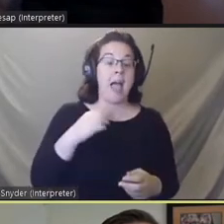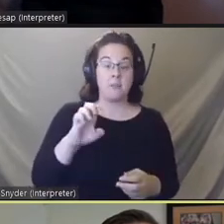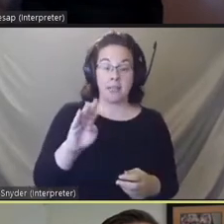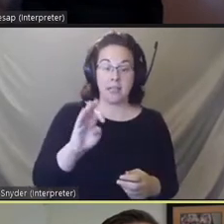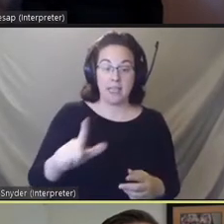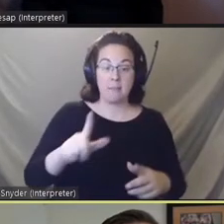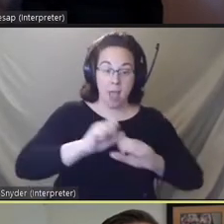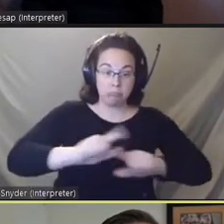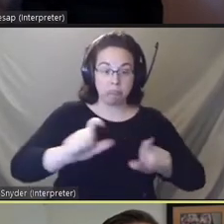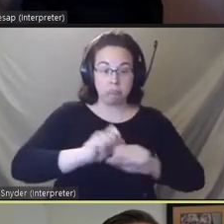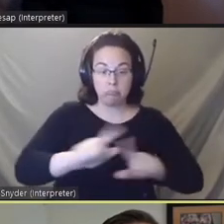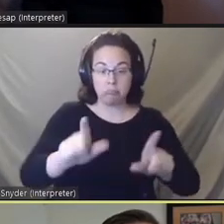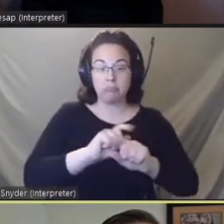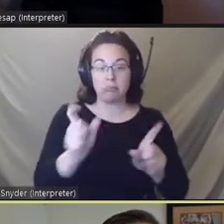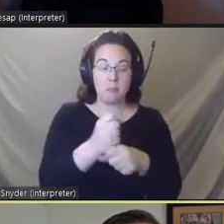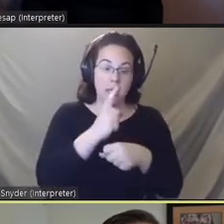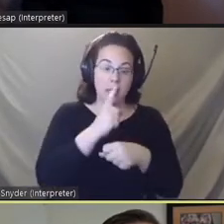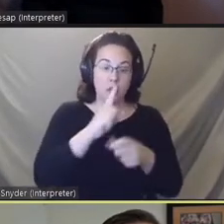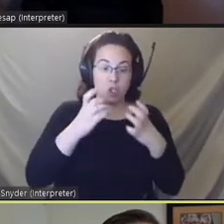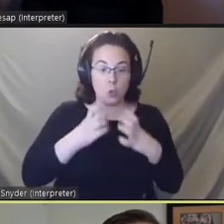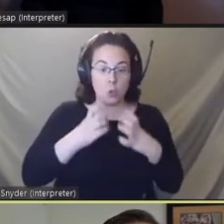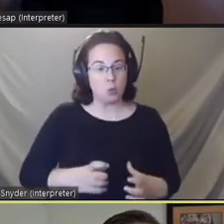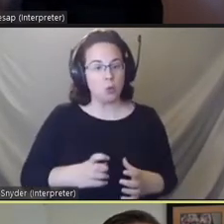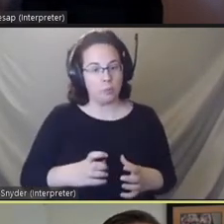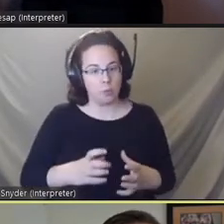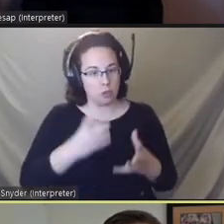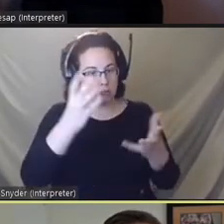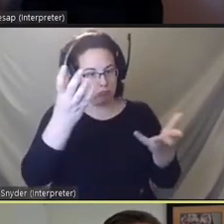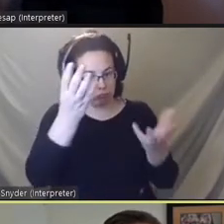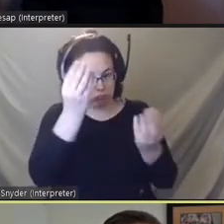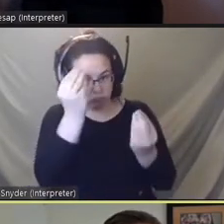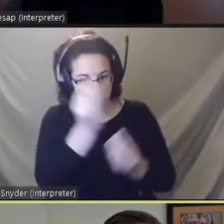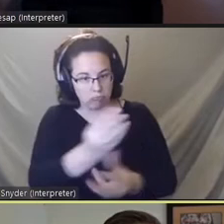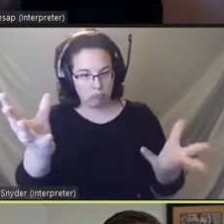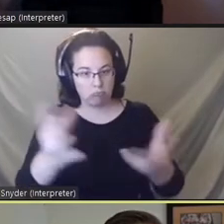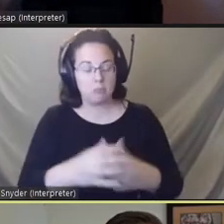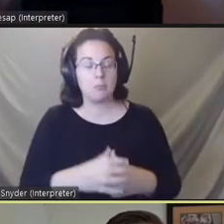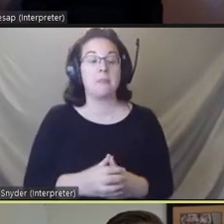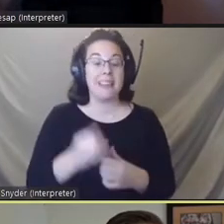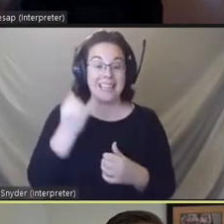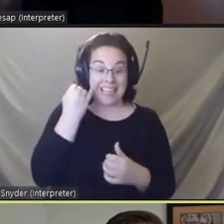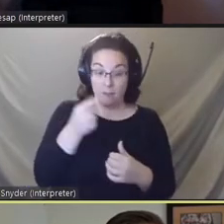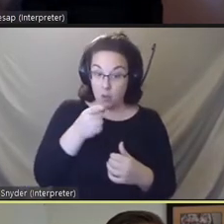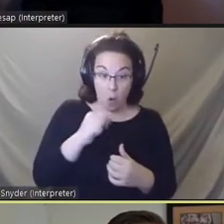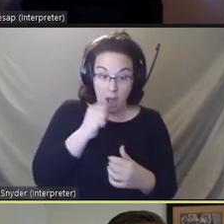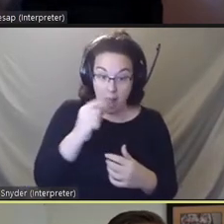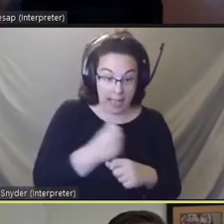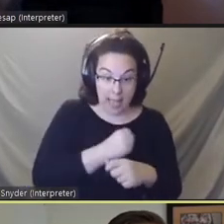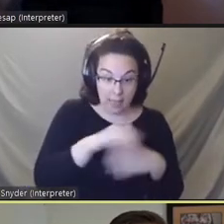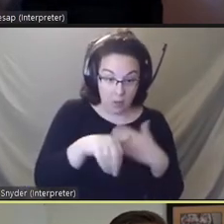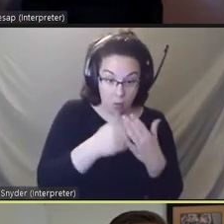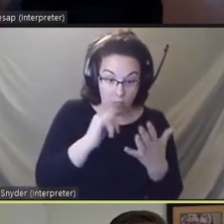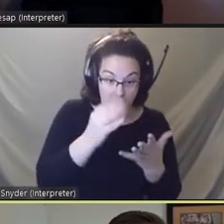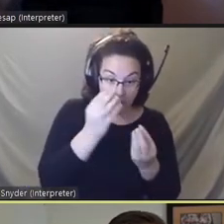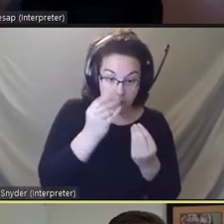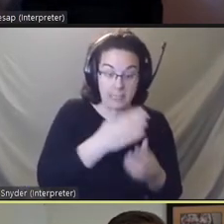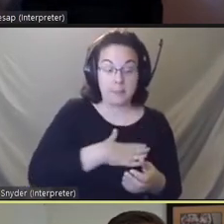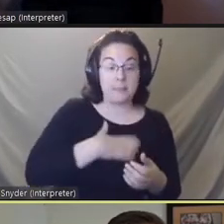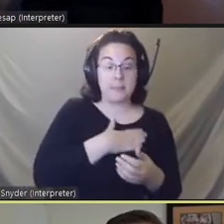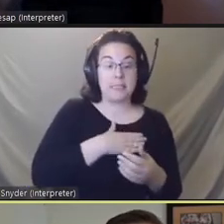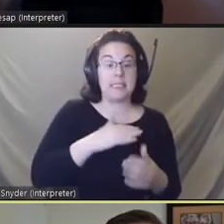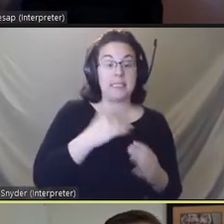consumers informed. If you're not getting their emails, newsletters, or monthly partner call updates, please email